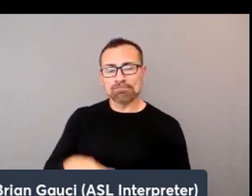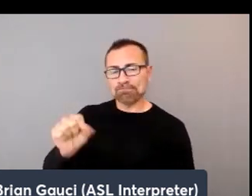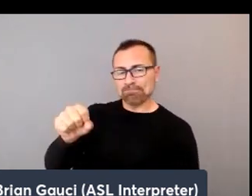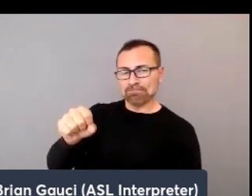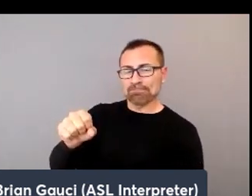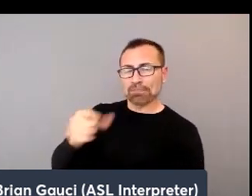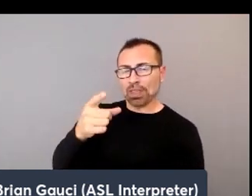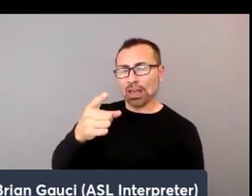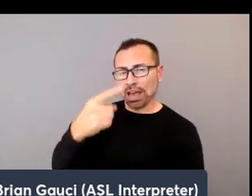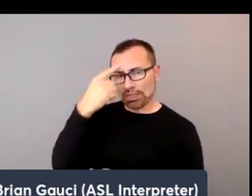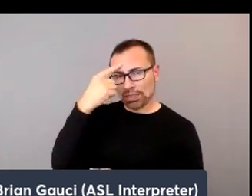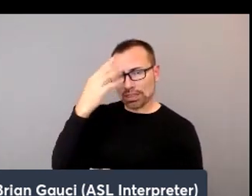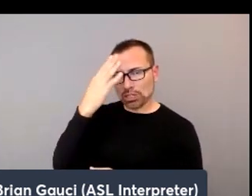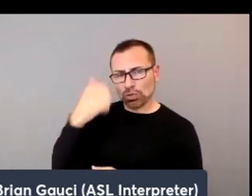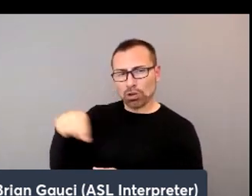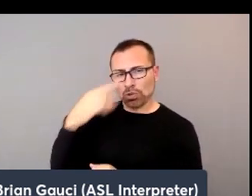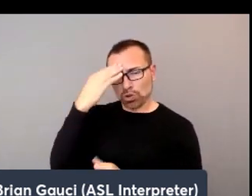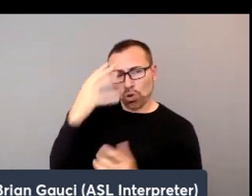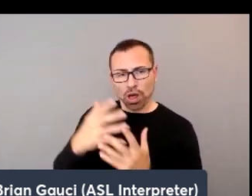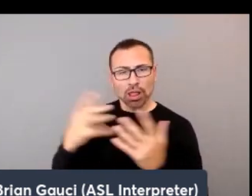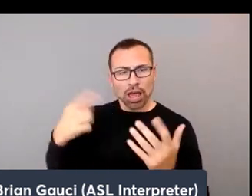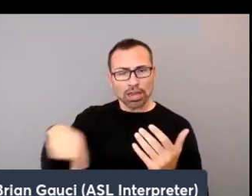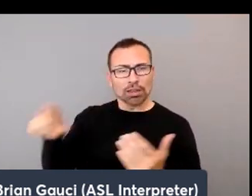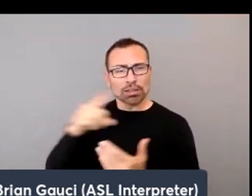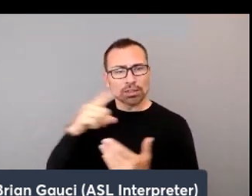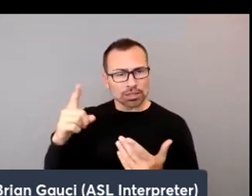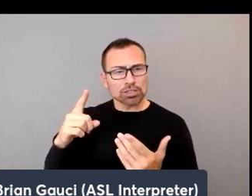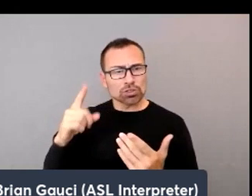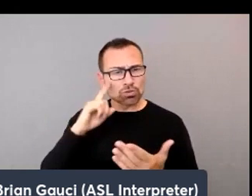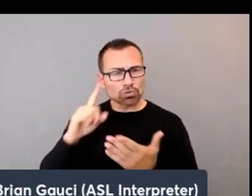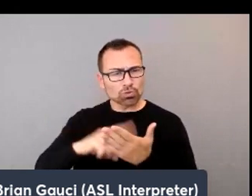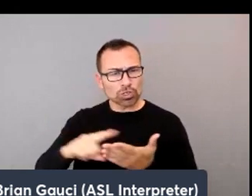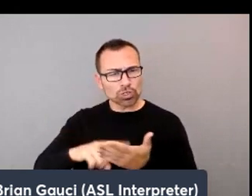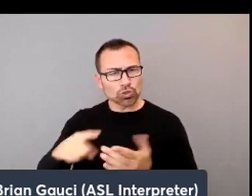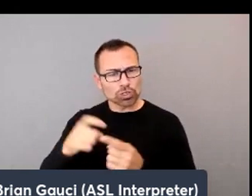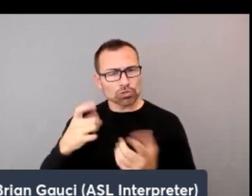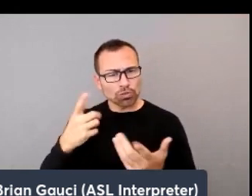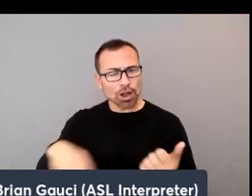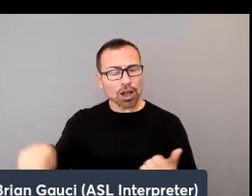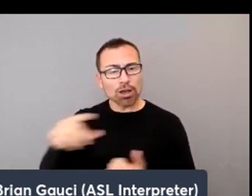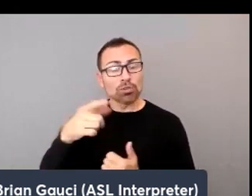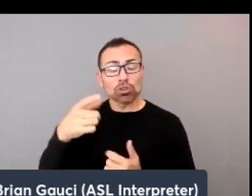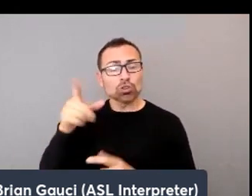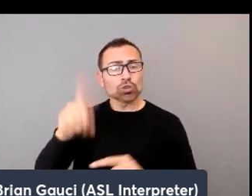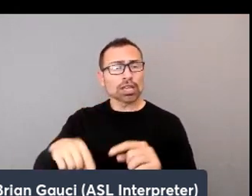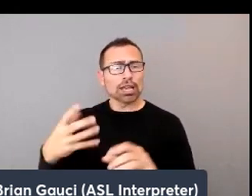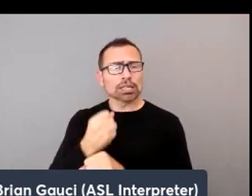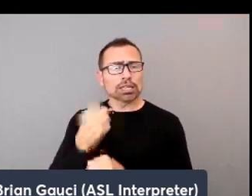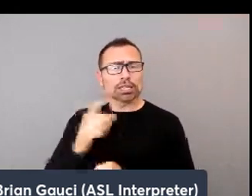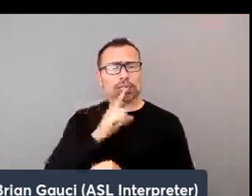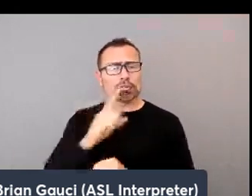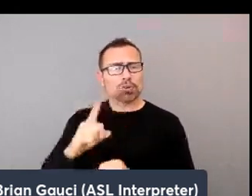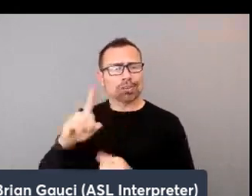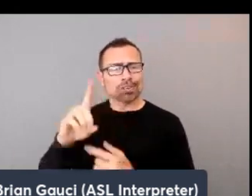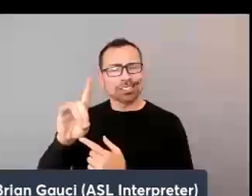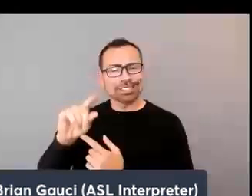from. Like 6 degrees post estimation is something that you cannot get real data for. And a lot of the papers that came out